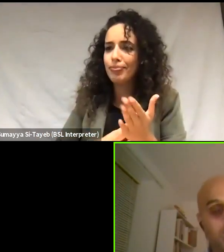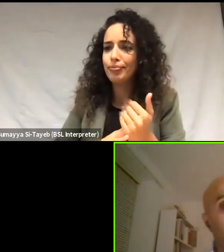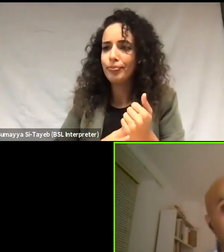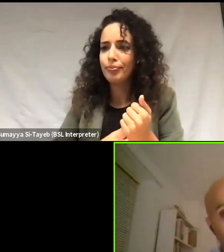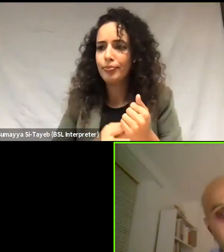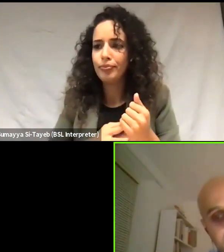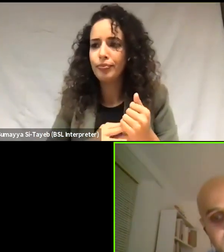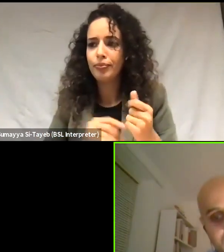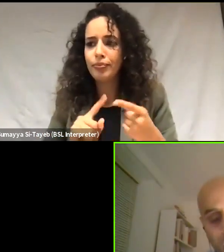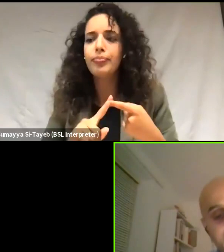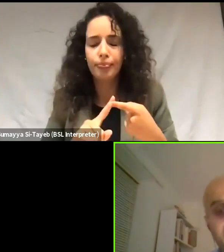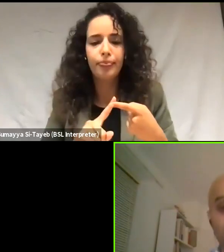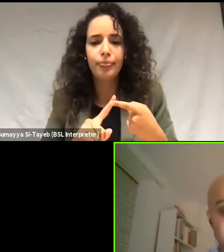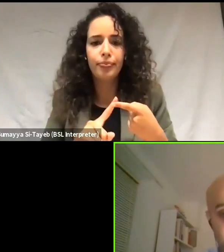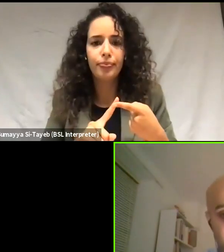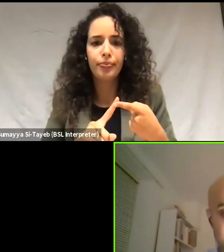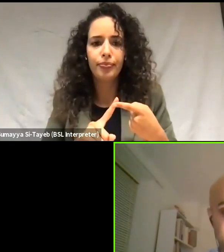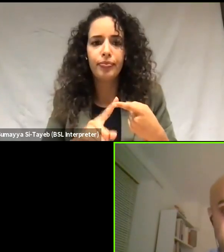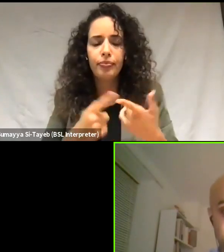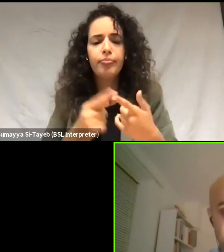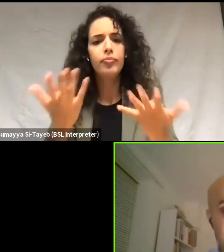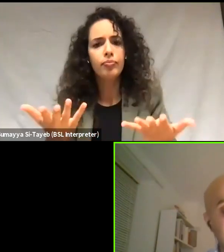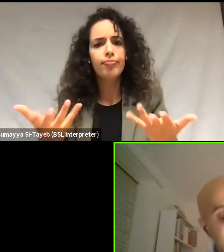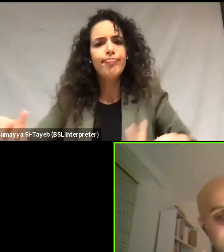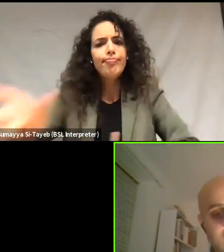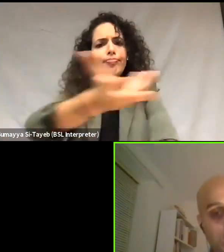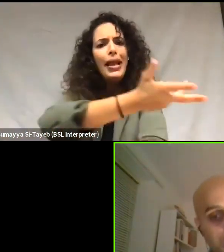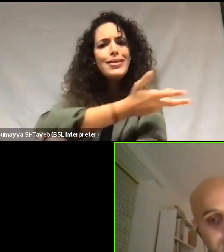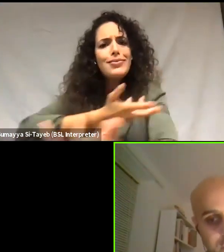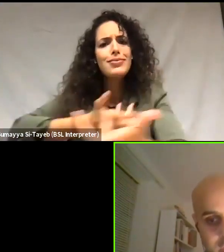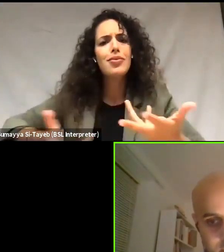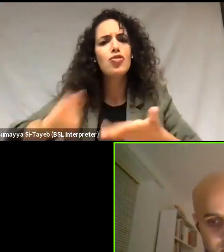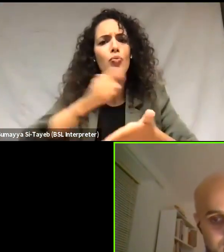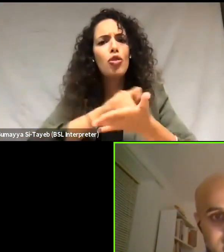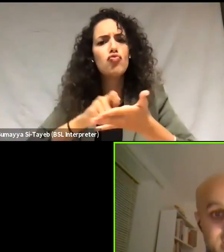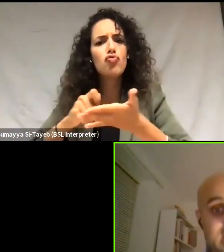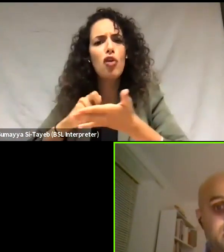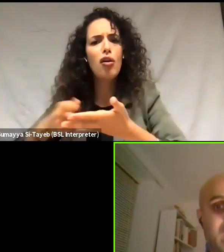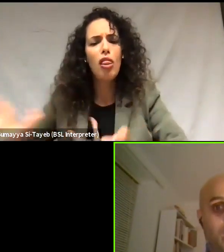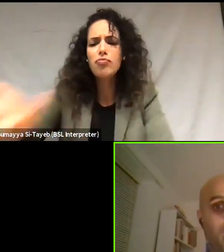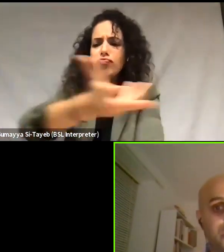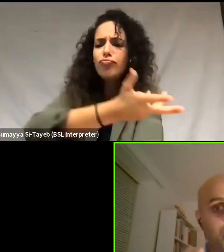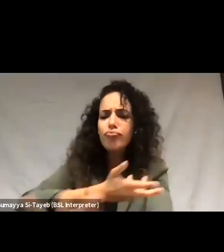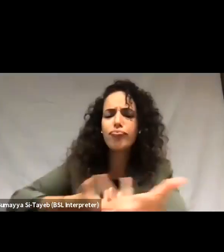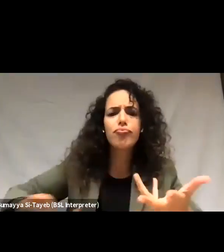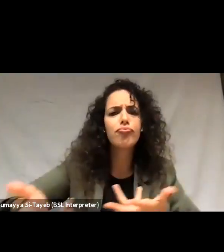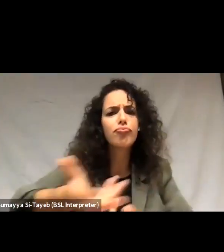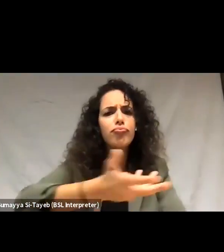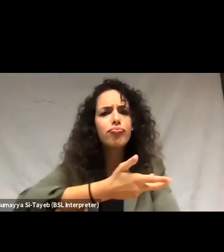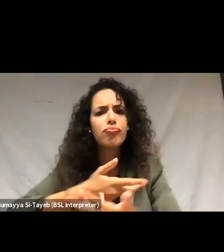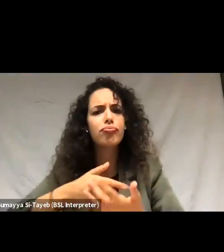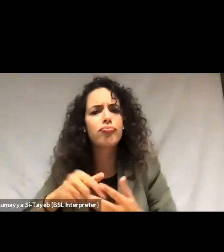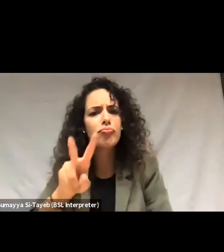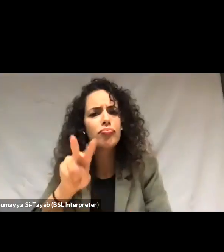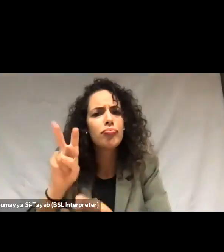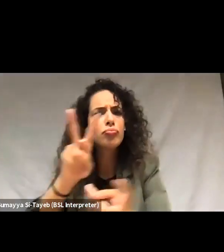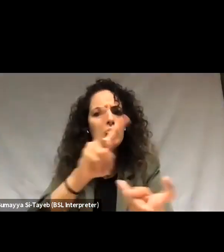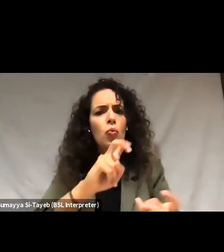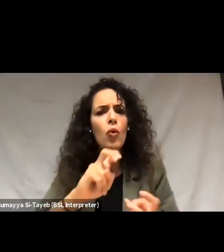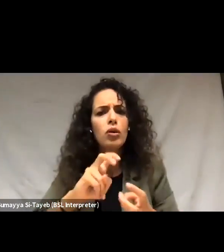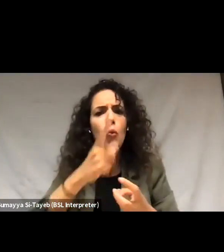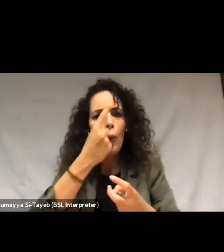But what the roundtable basically gave us, it gave us a lot of leads by which to expand the report on.